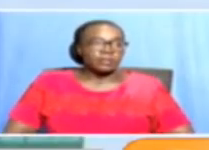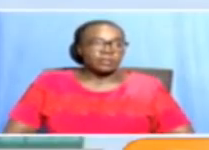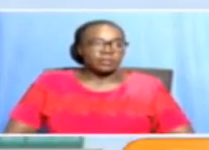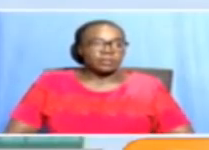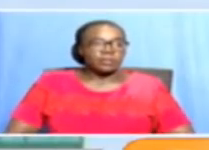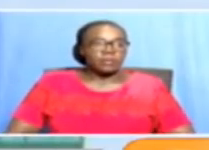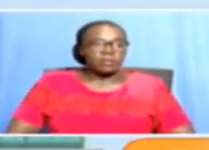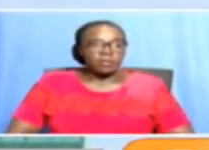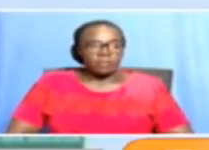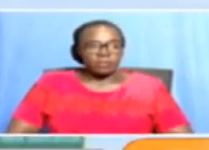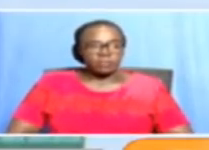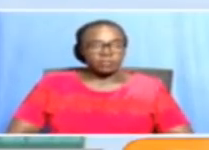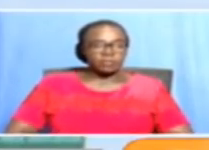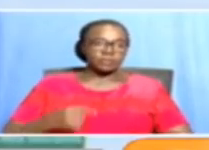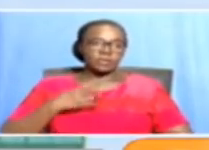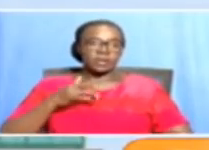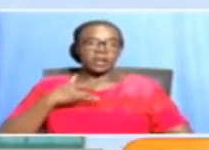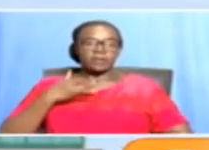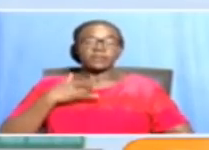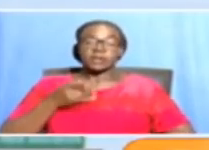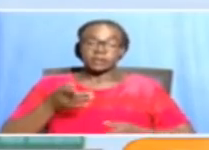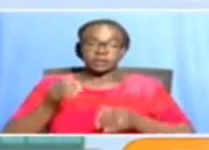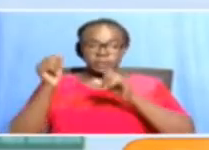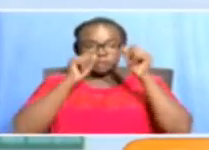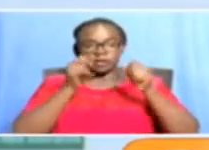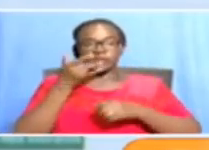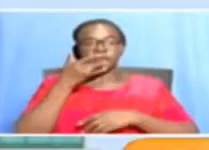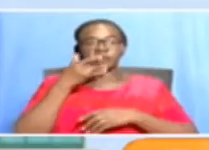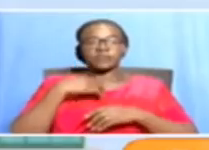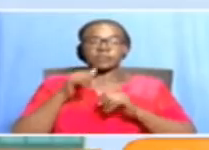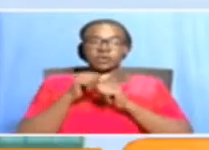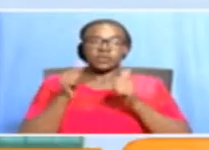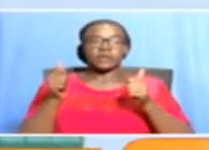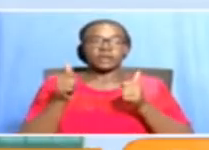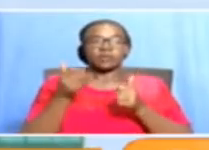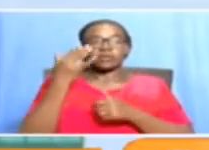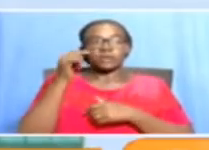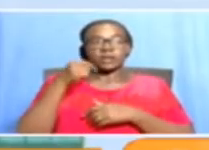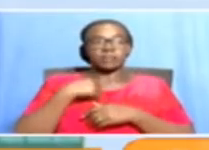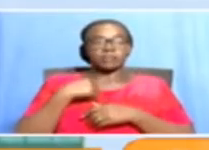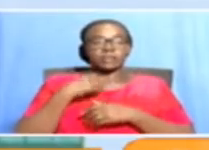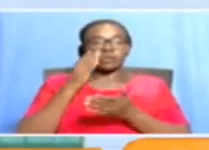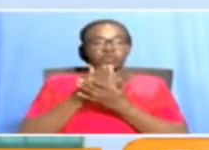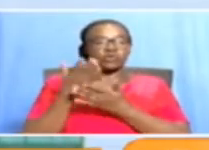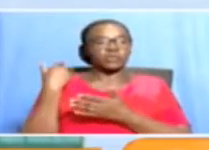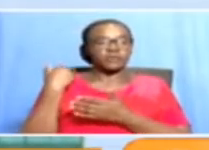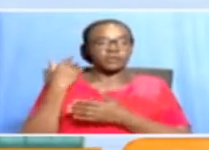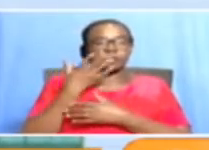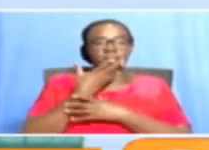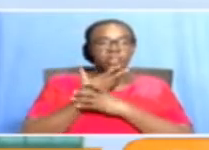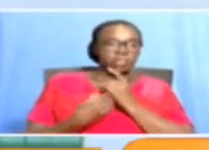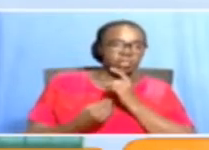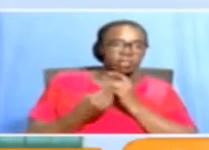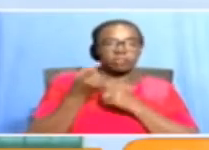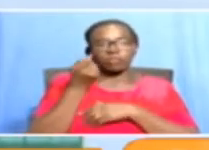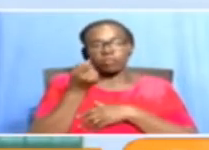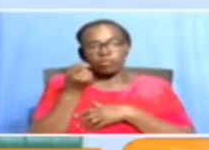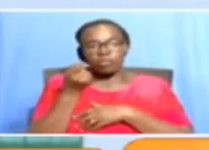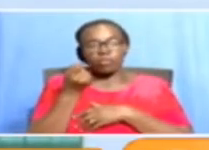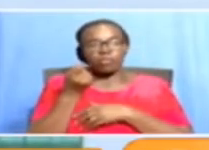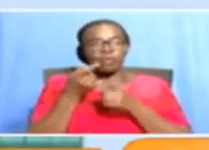This season in many favor vizuri, because last year I was so disappointed a little bit, but